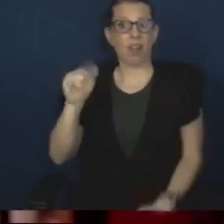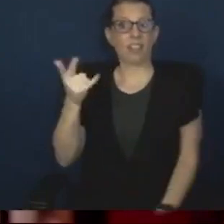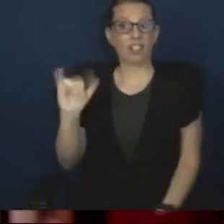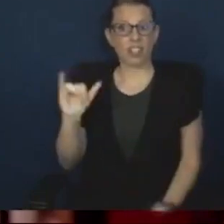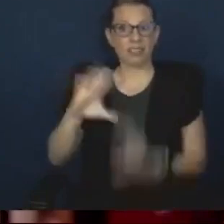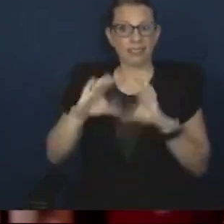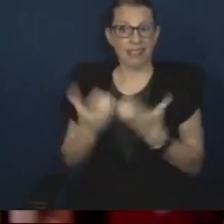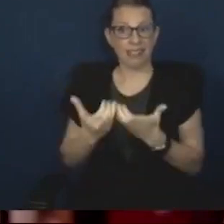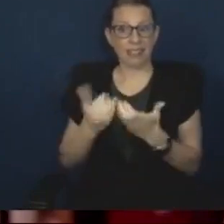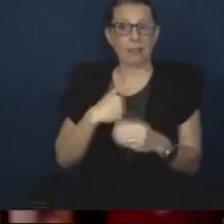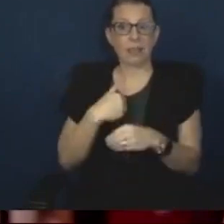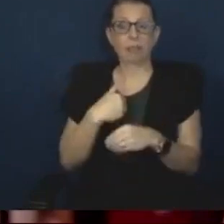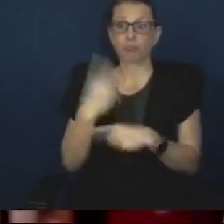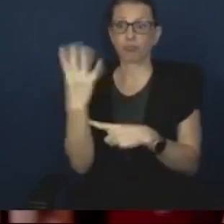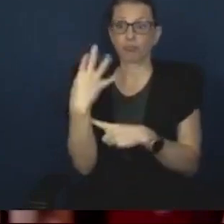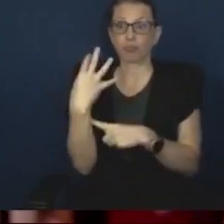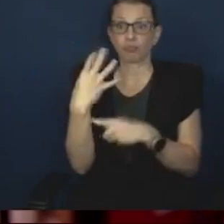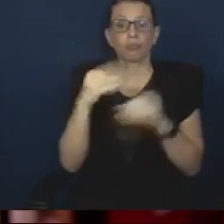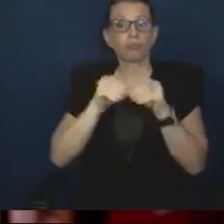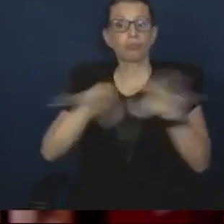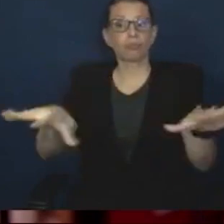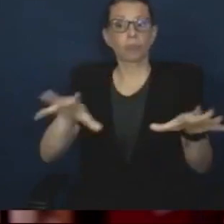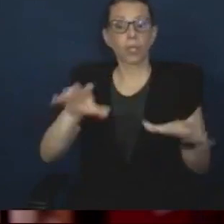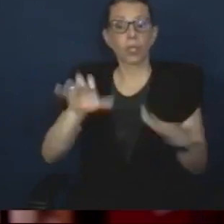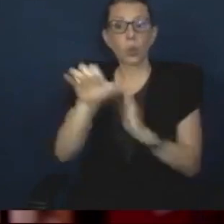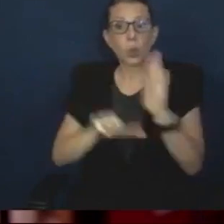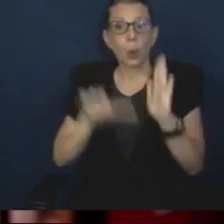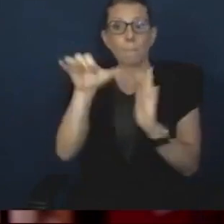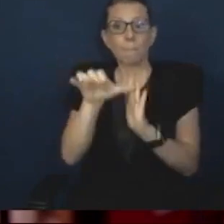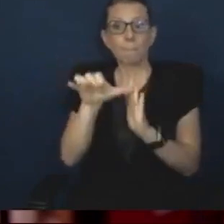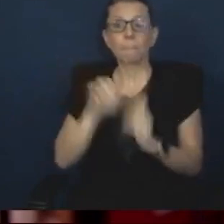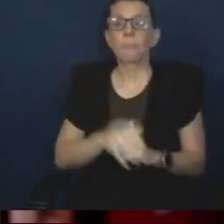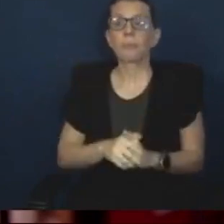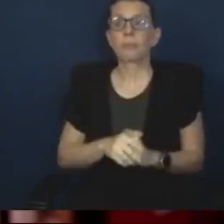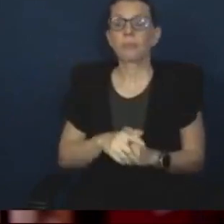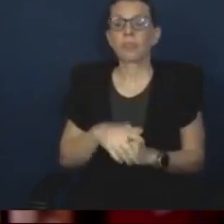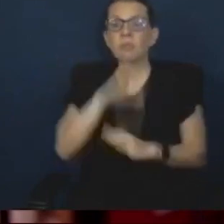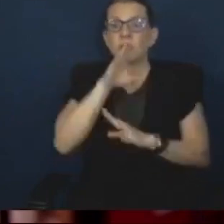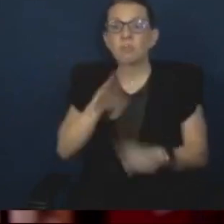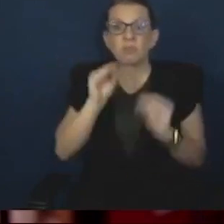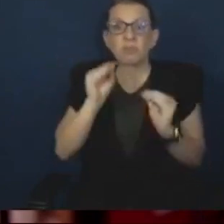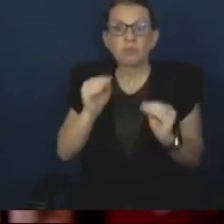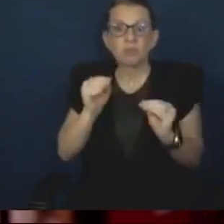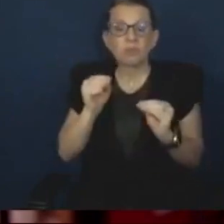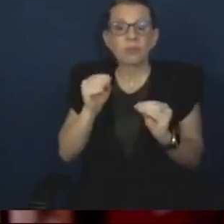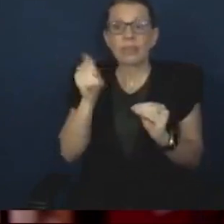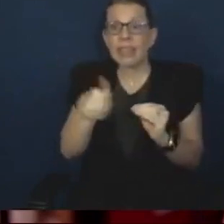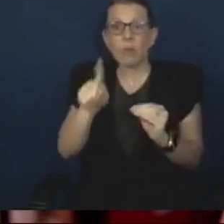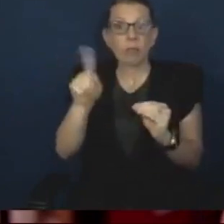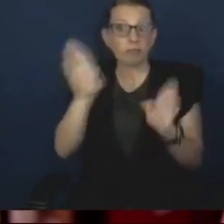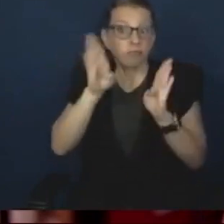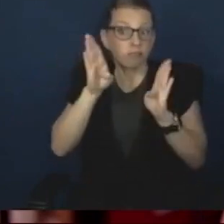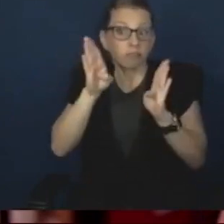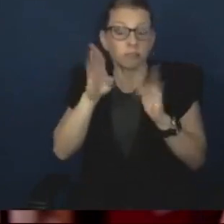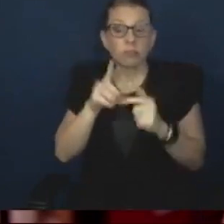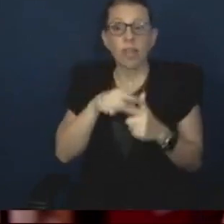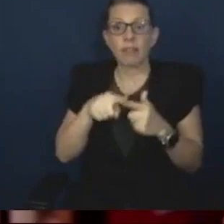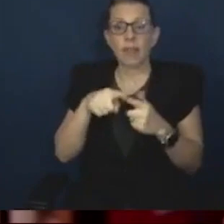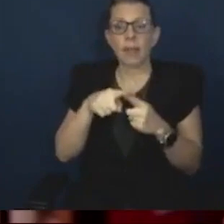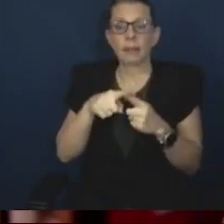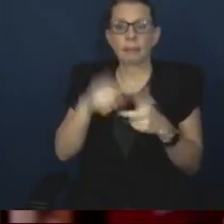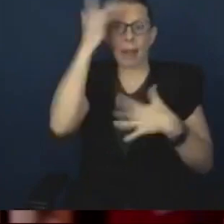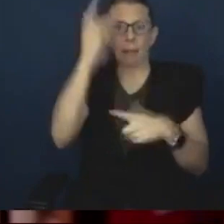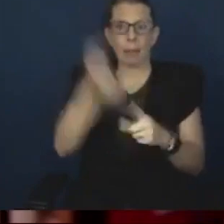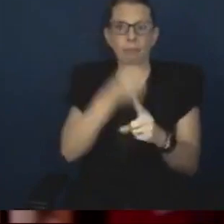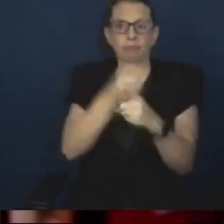on YouTube. So, you know, I was just quietly teaching the world virology, anyone who would listen. And then the pandemic comes along